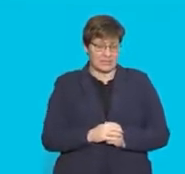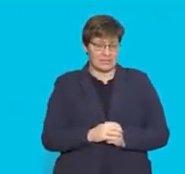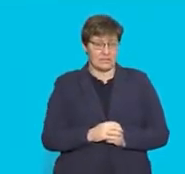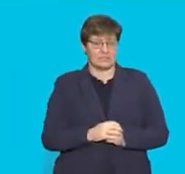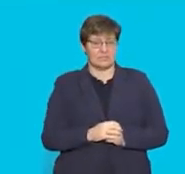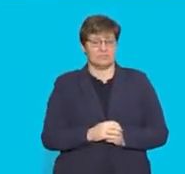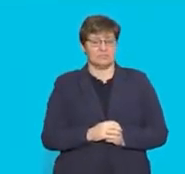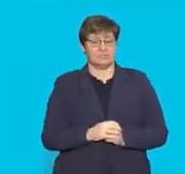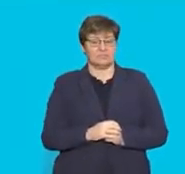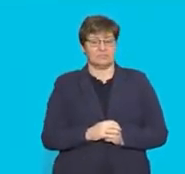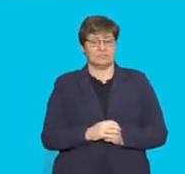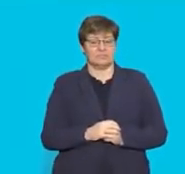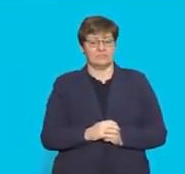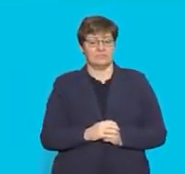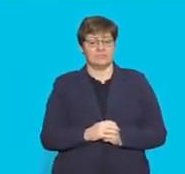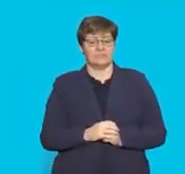that